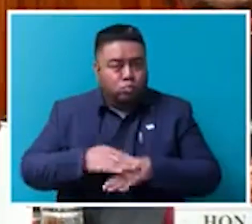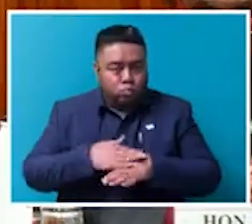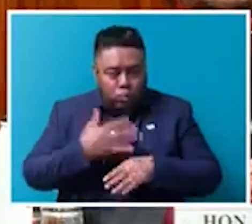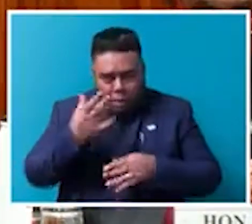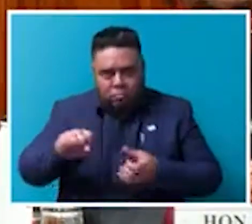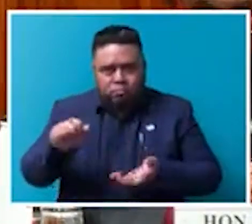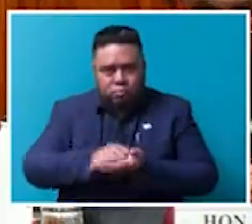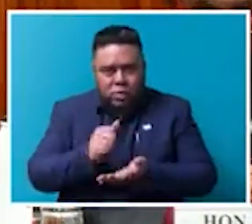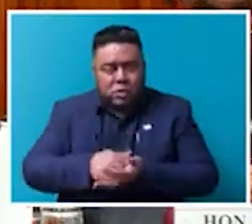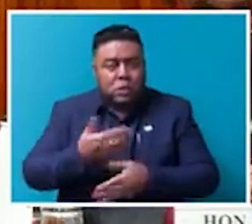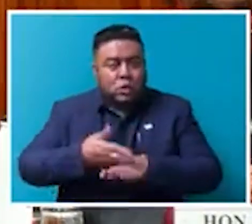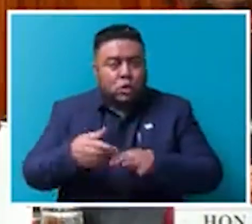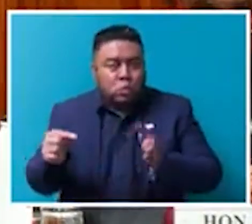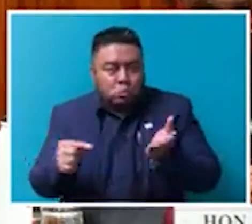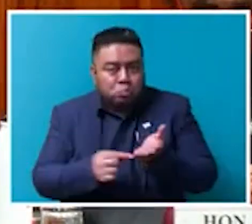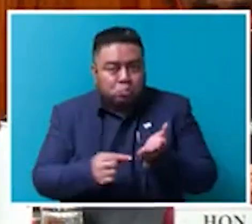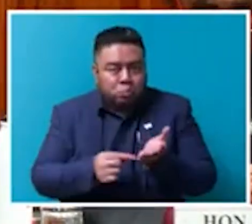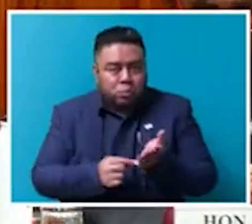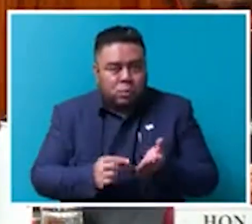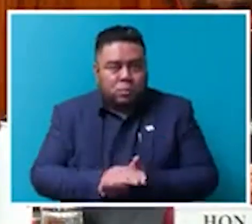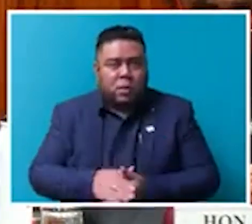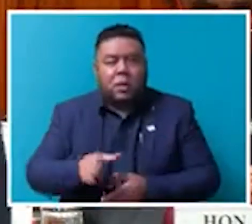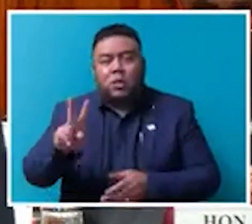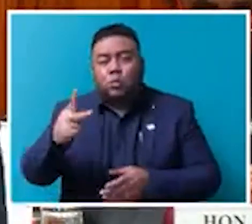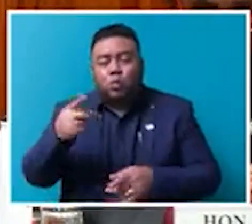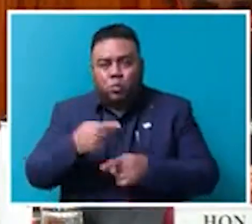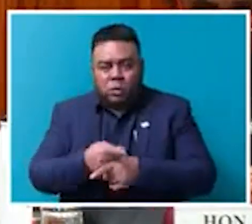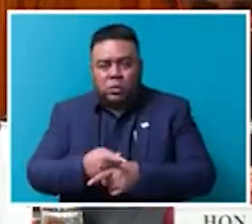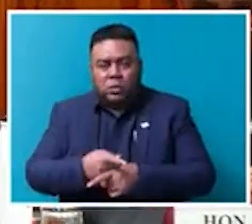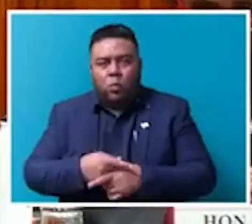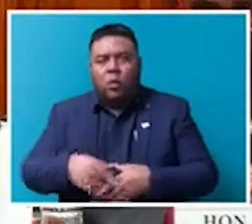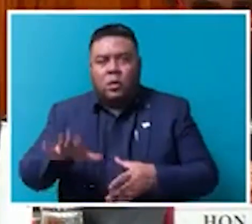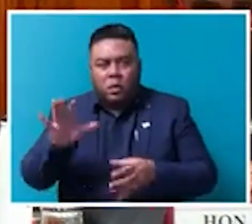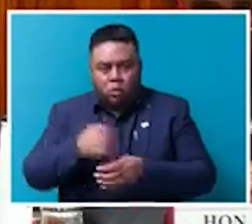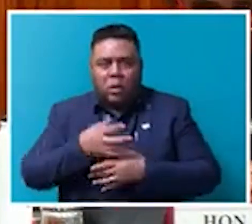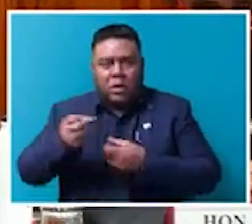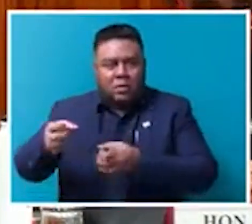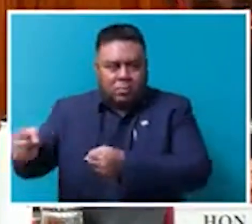and wish him all the best for the next 2 weeks while they are doing a catch-up game. Thank you. Vinaka.